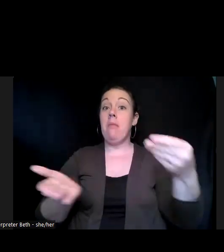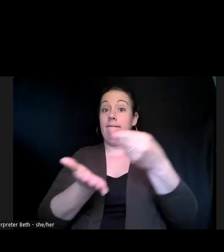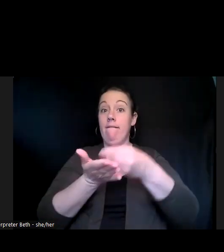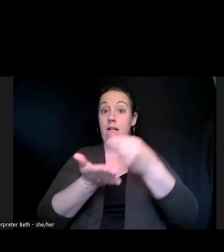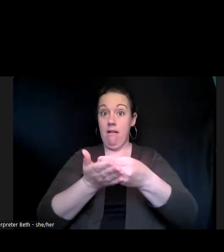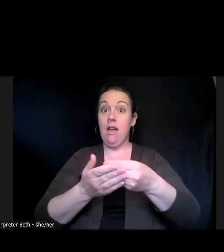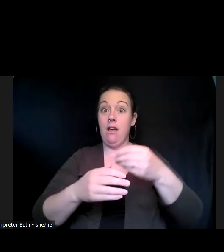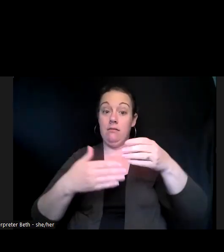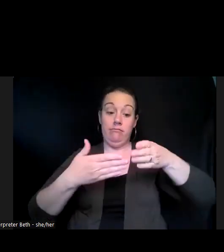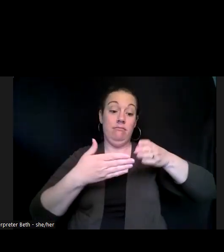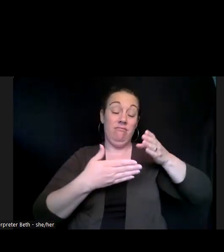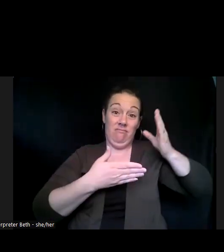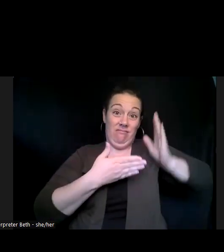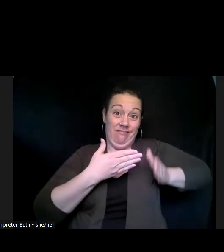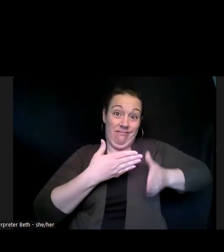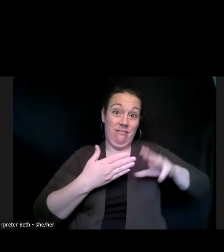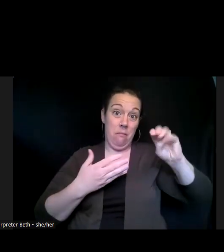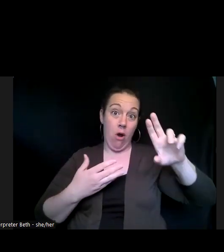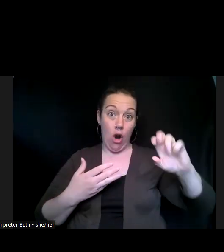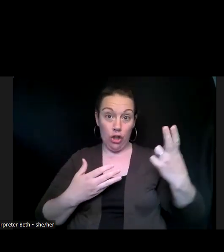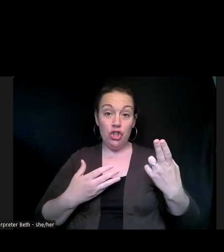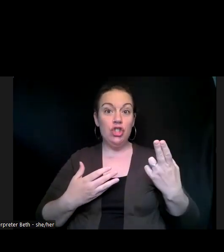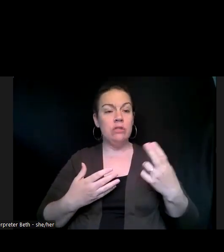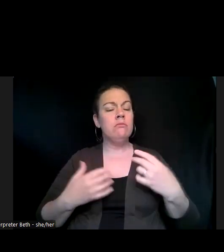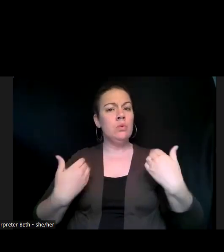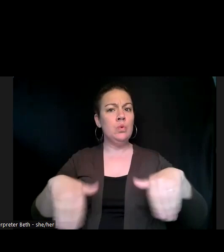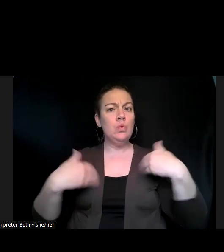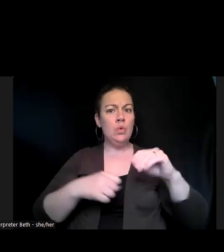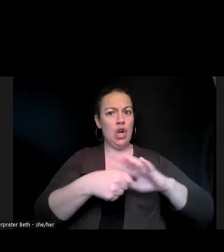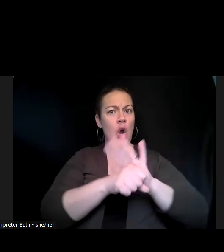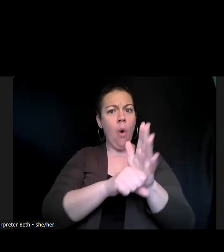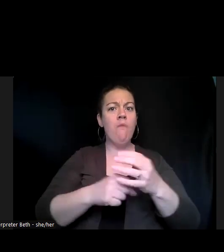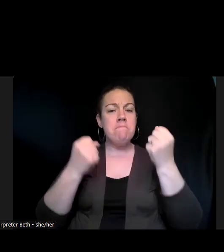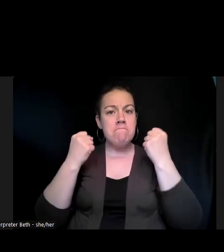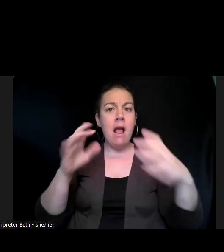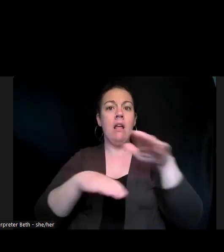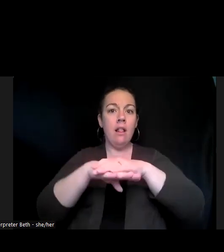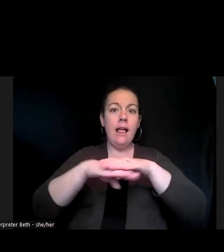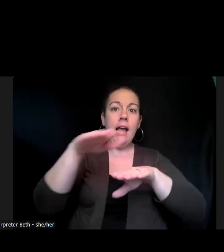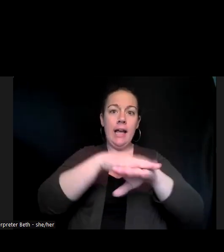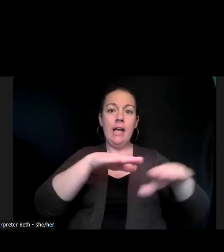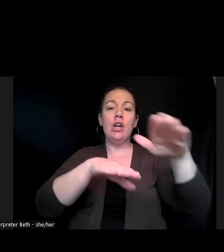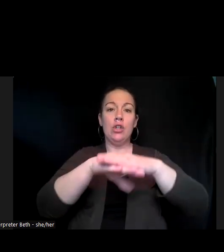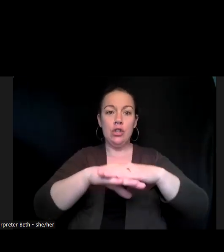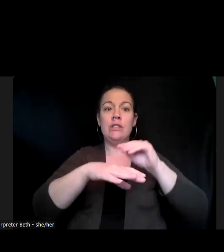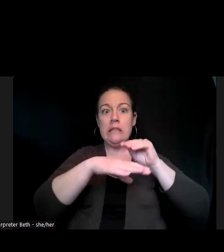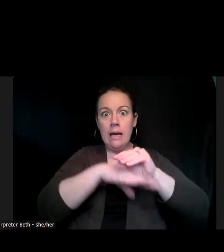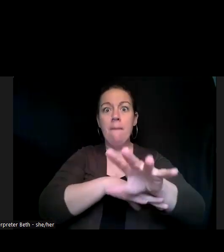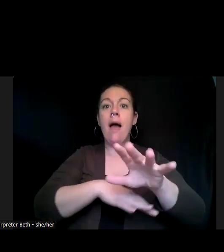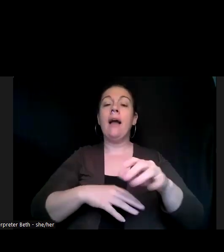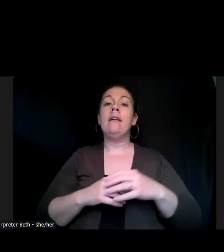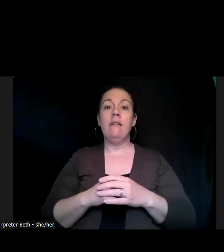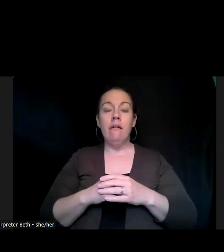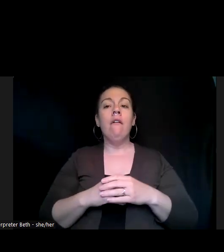around and still feel its multi-layered impact for students. Unfinished learning added to the challenges they were